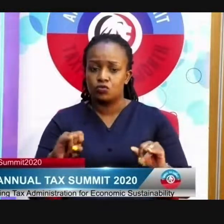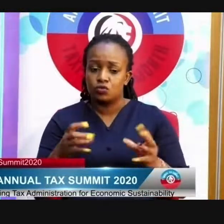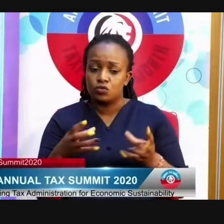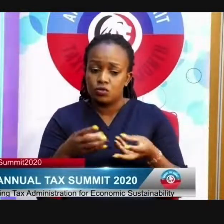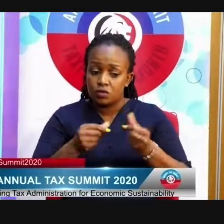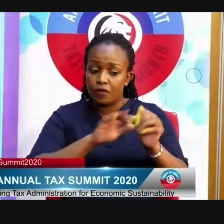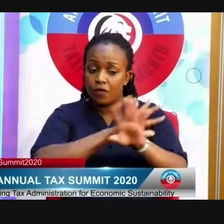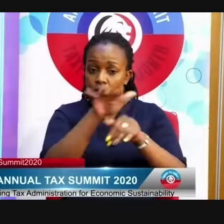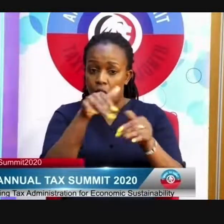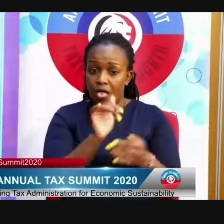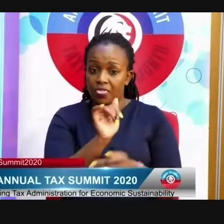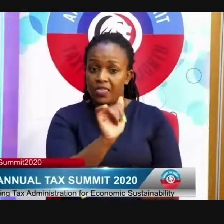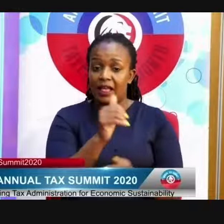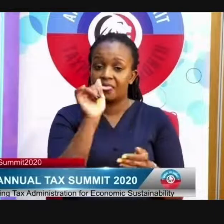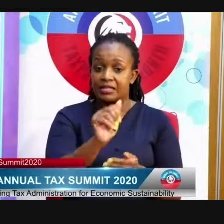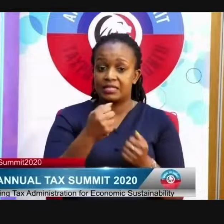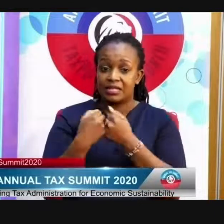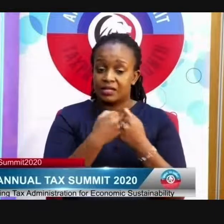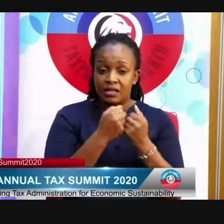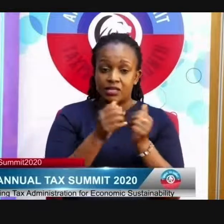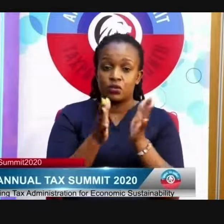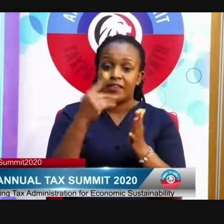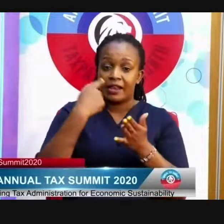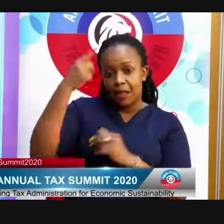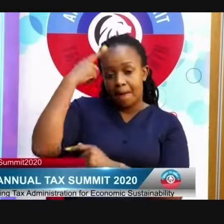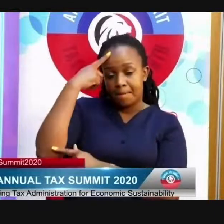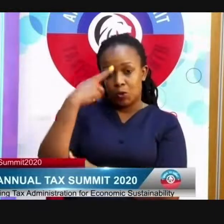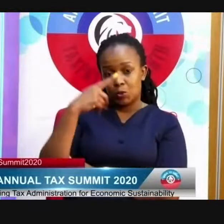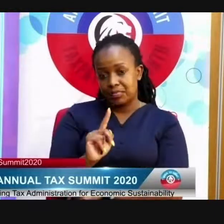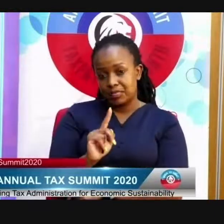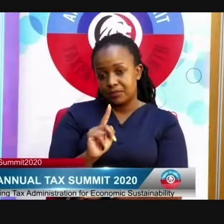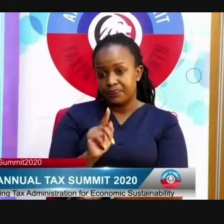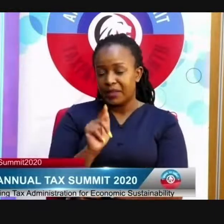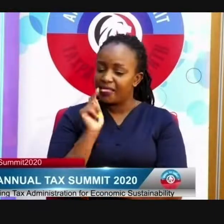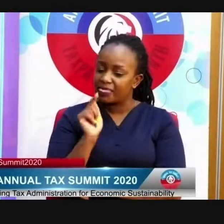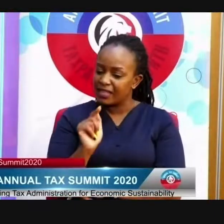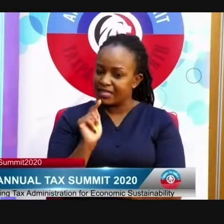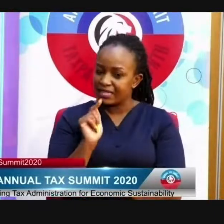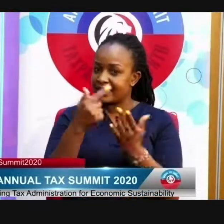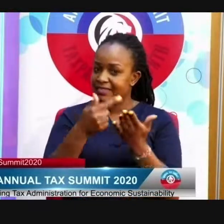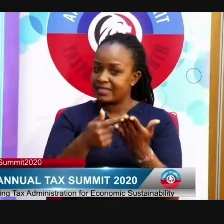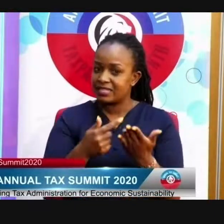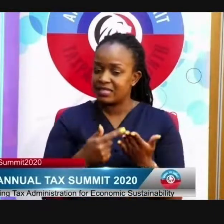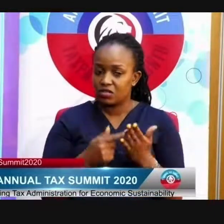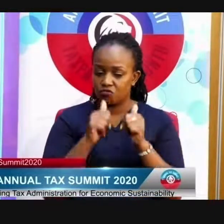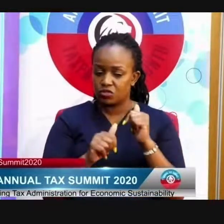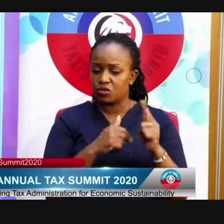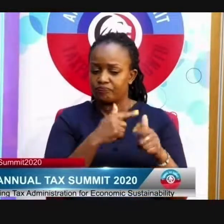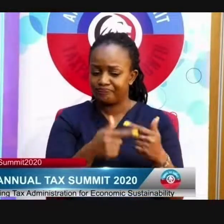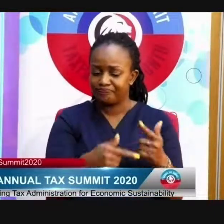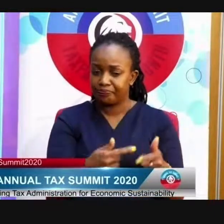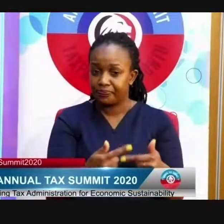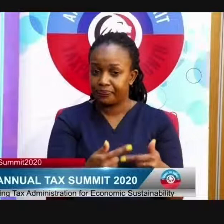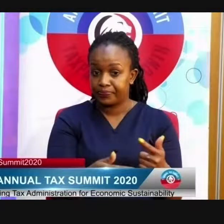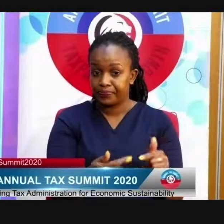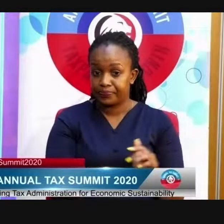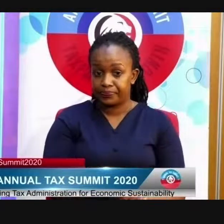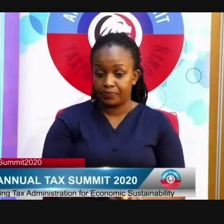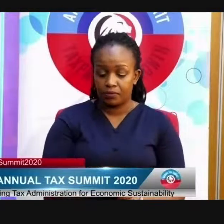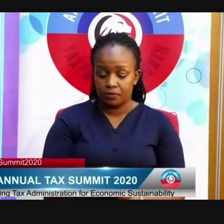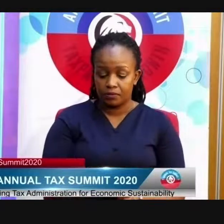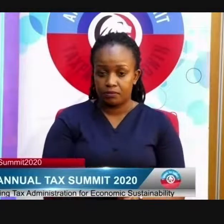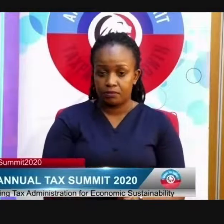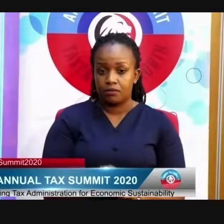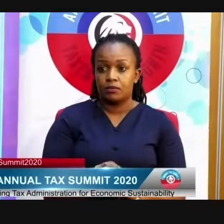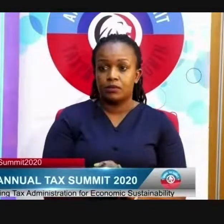and administration. And so that is the discussion. The discussion in a post-COVID environment must be, how